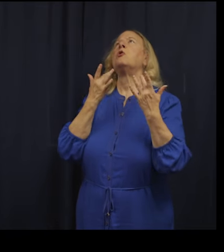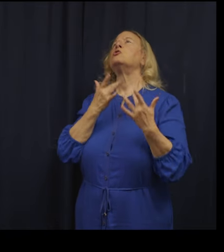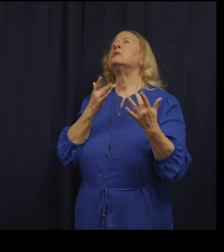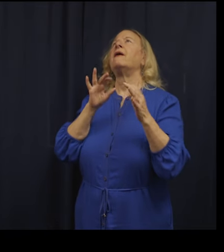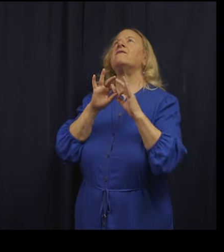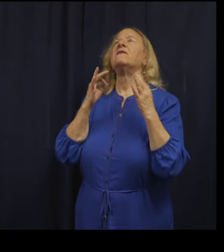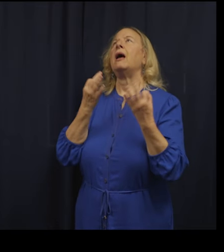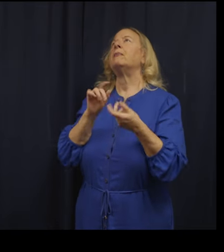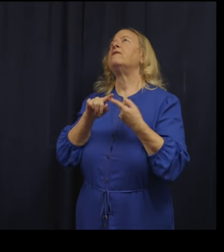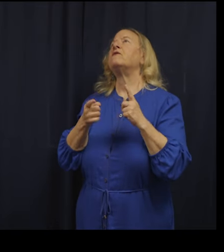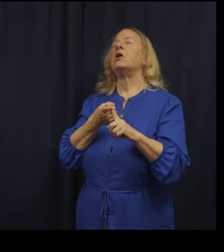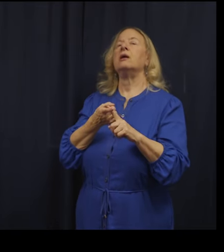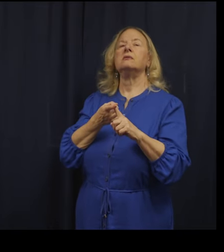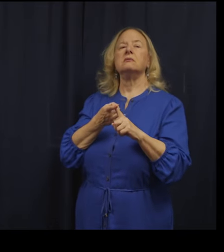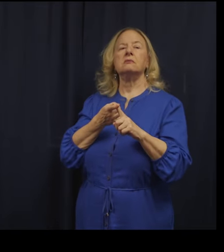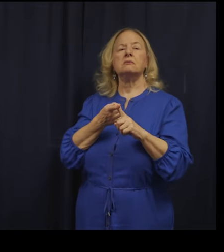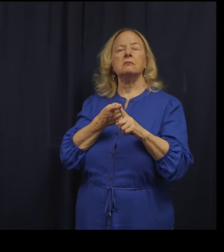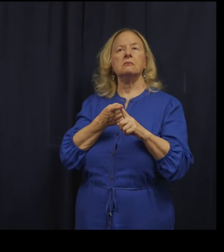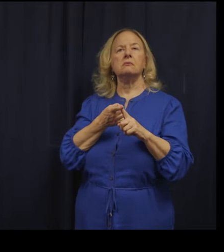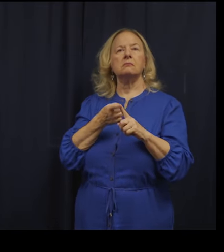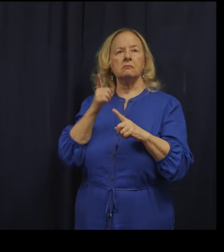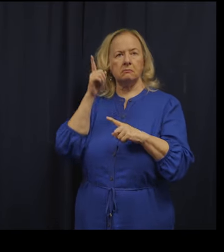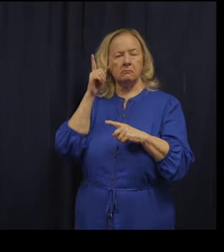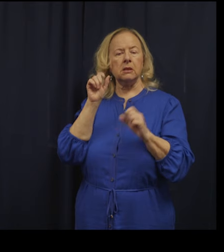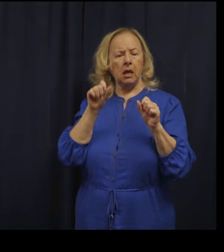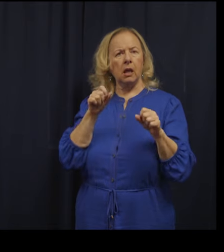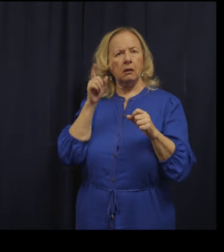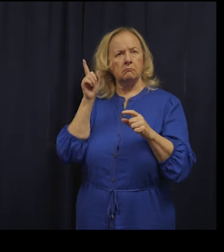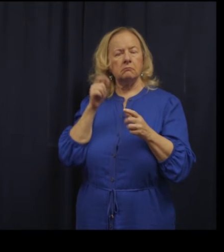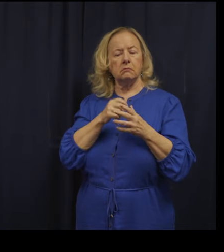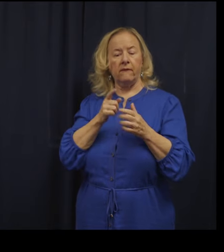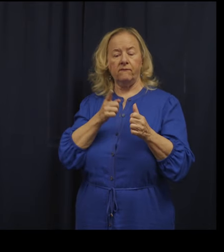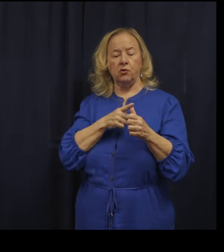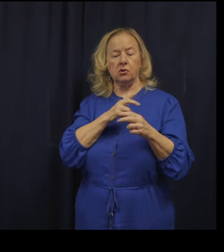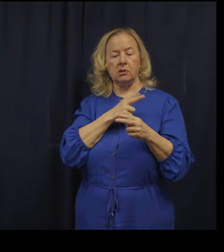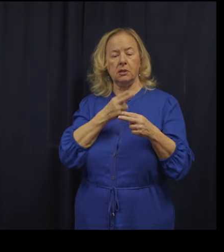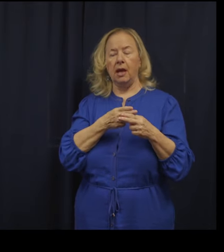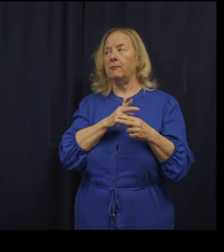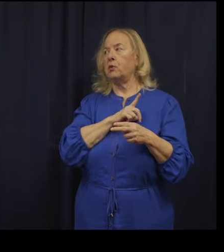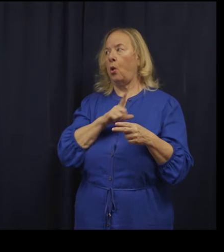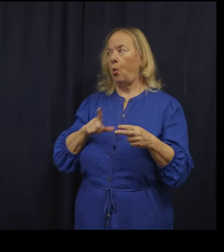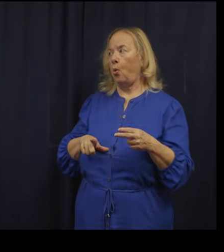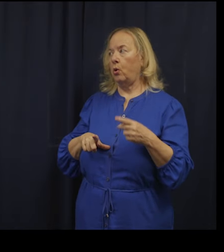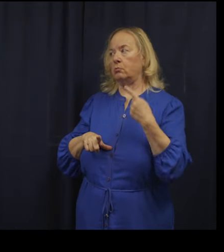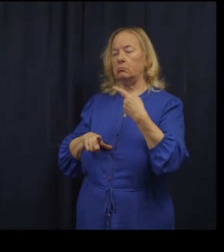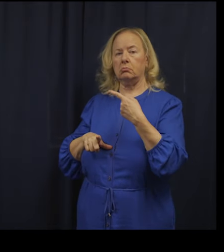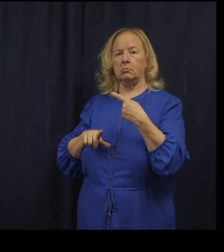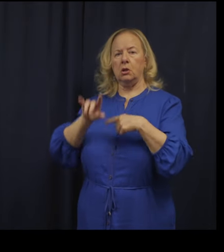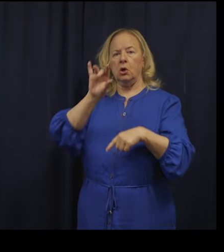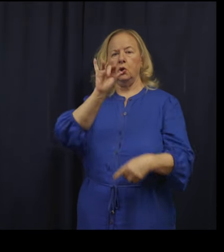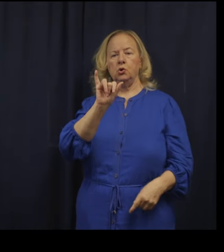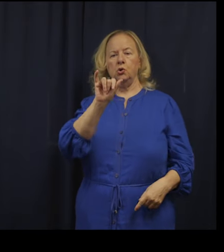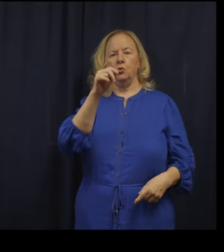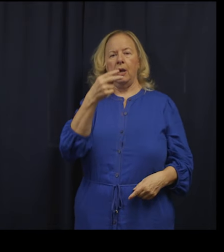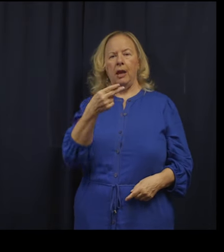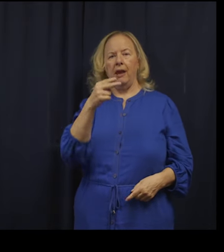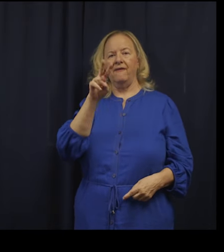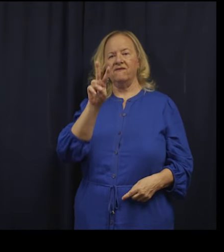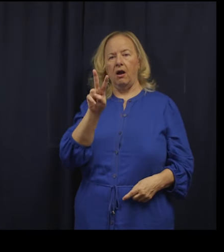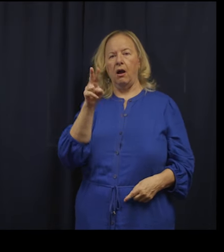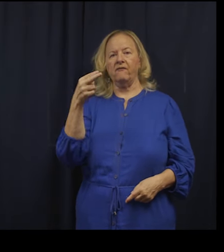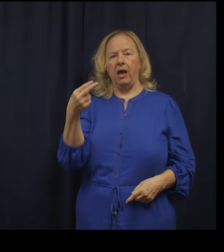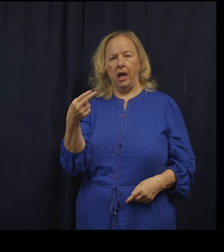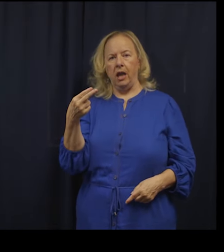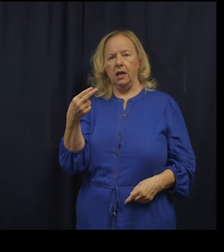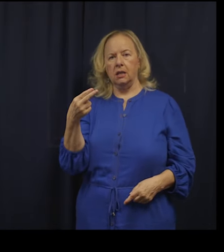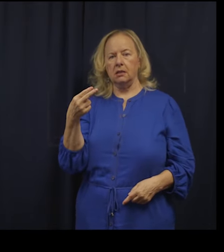our family, our friends, as well as for ourselves. So the first name, the Lord, we're going to take a look at this. When we call upon the name of the Lord, it